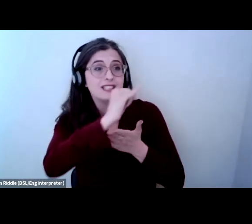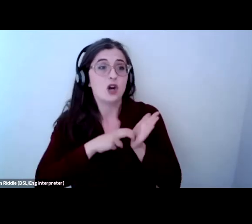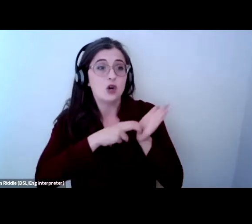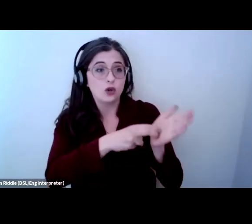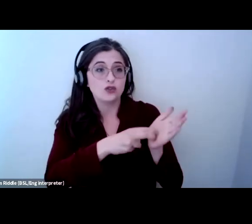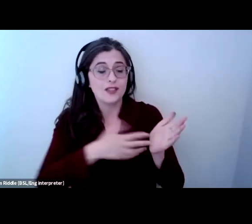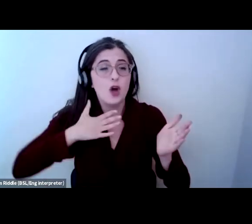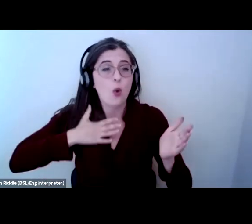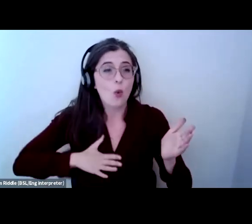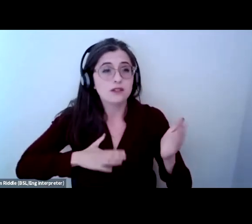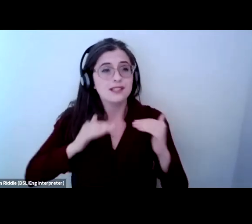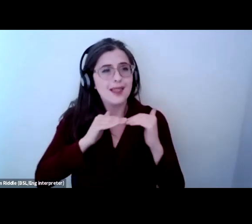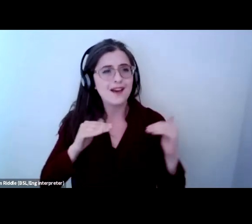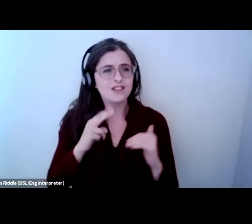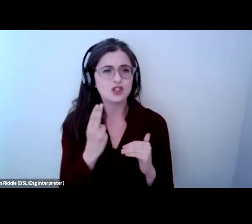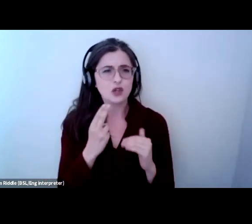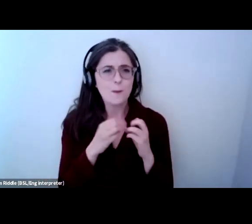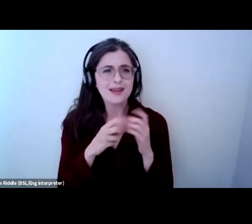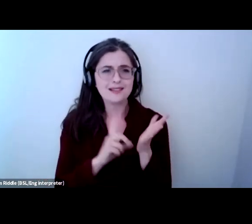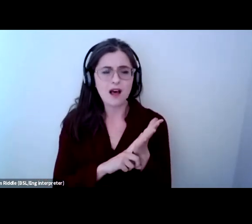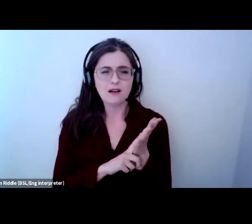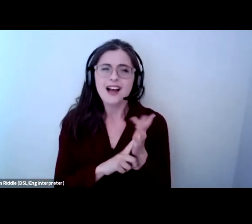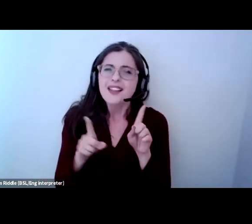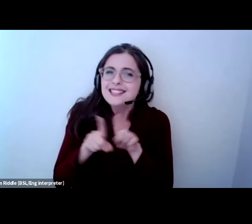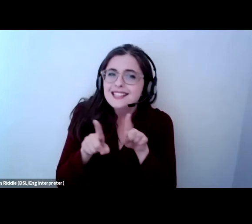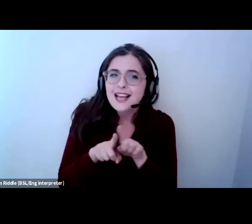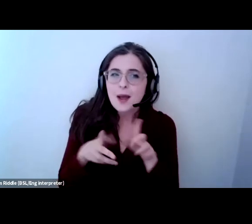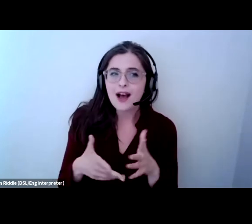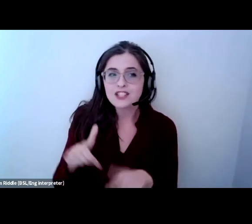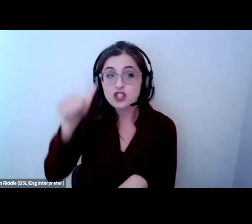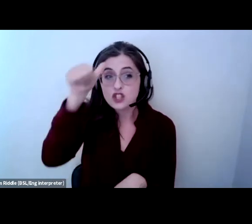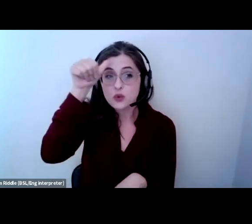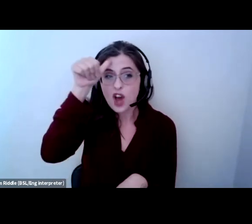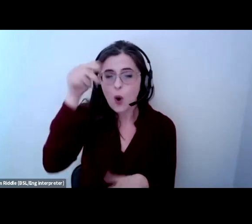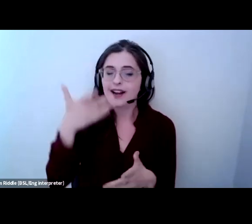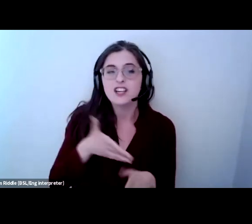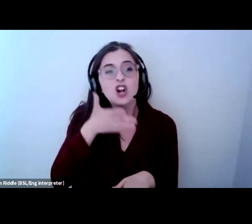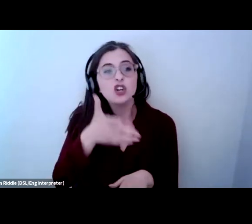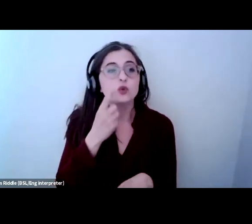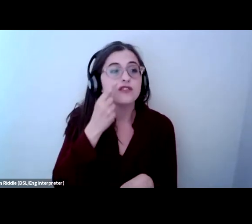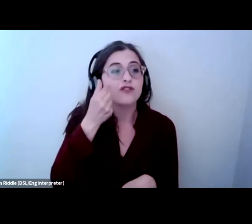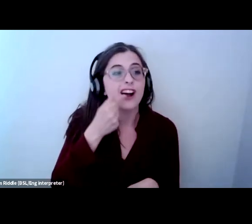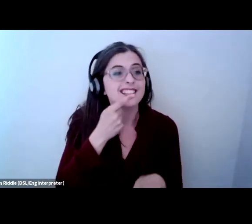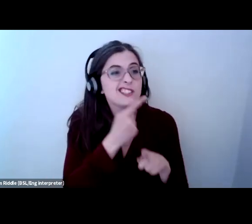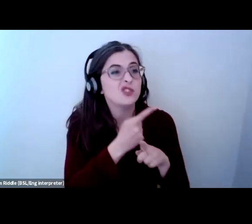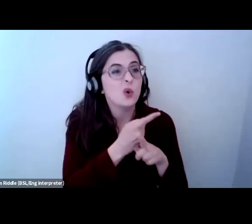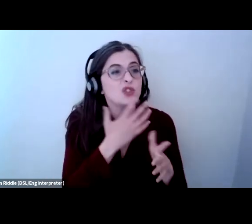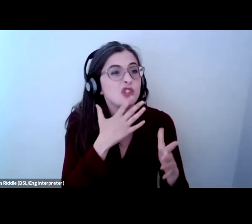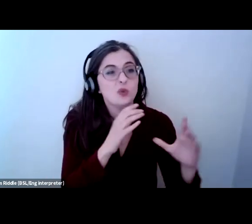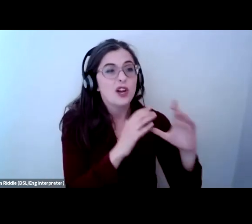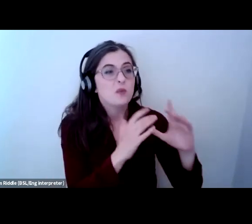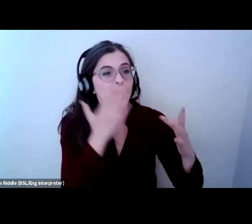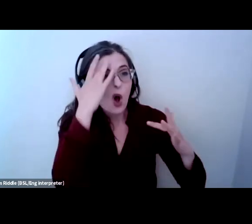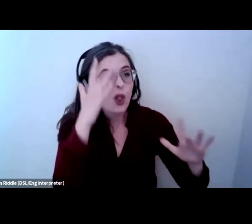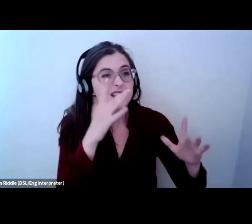contract that wanted level two BSL, which is the equivalent of knowing holiday French, if you like. And it was clear that